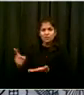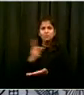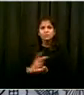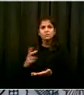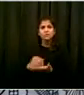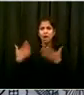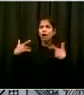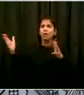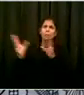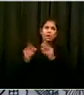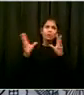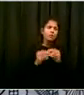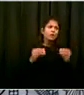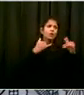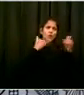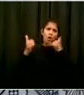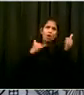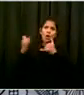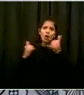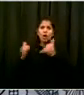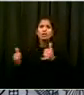very intensely separate